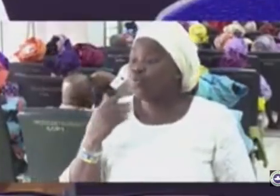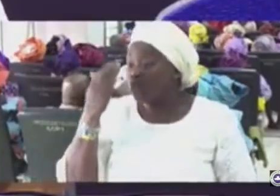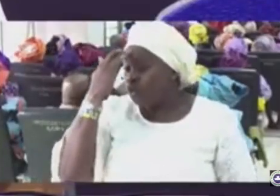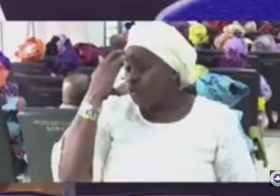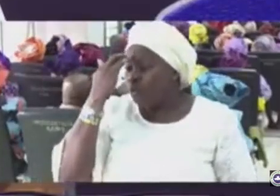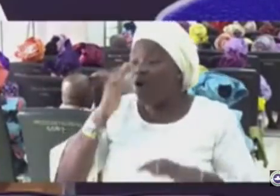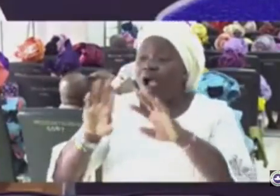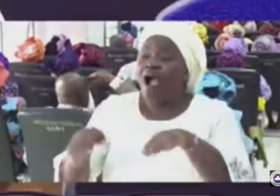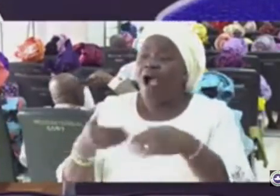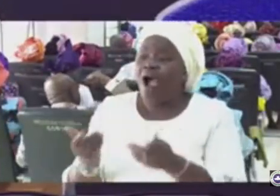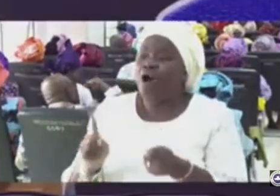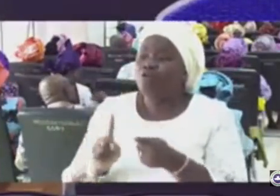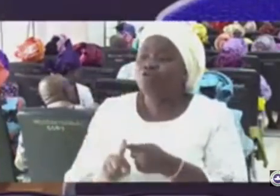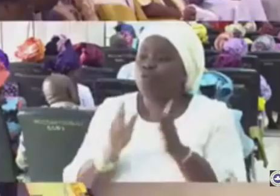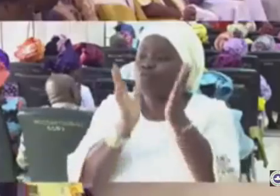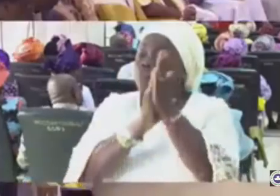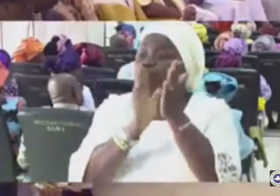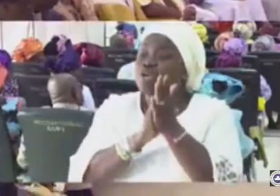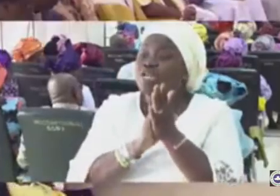one way or the other, will make it to heaven.